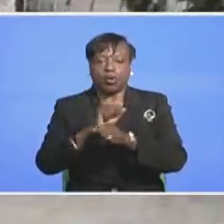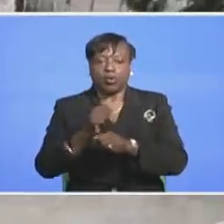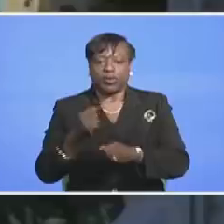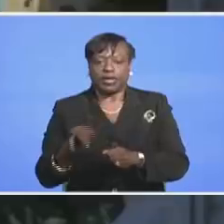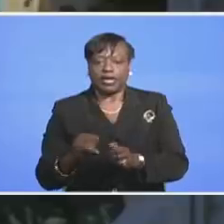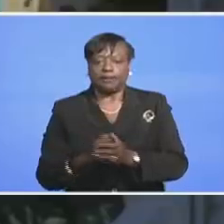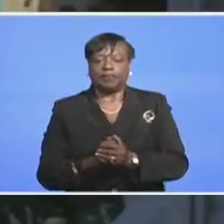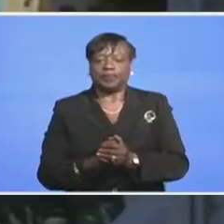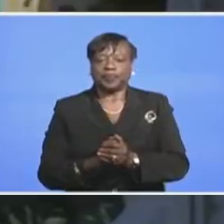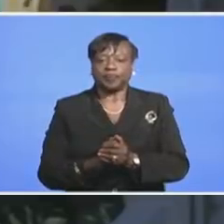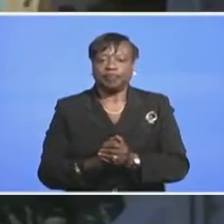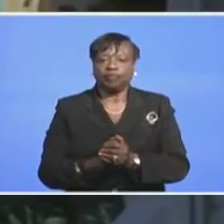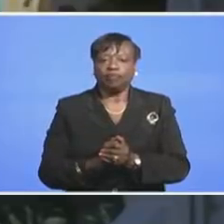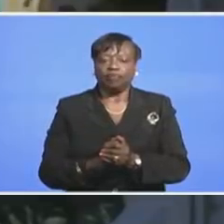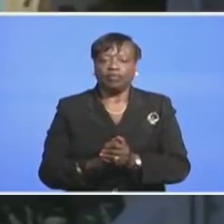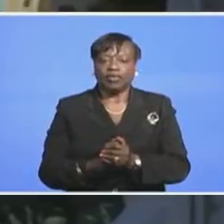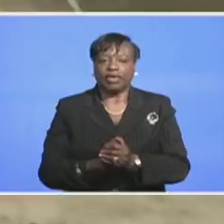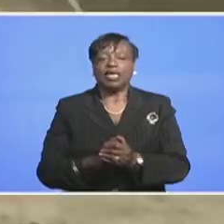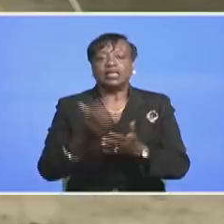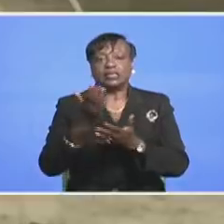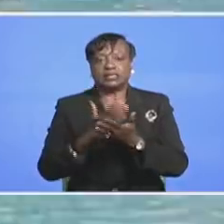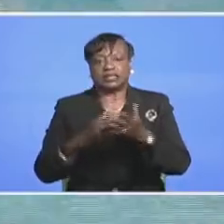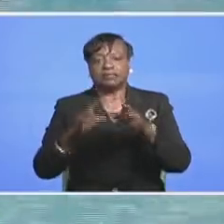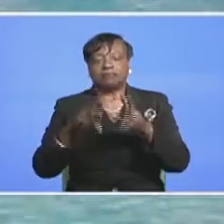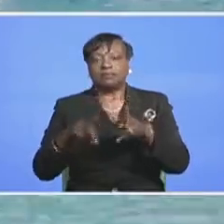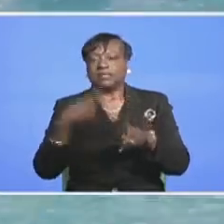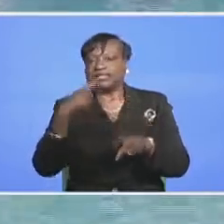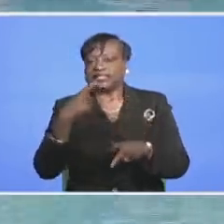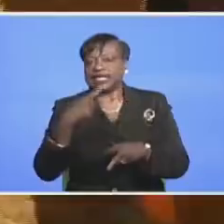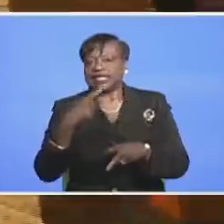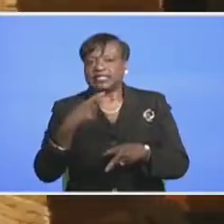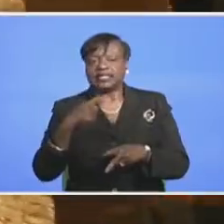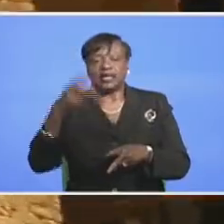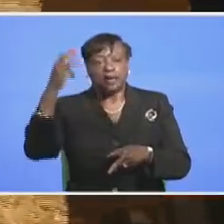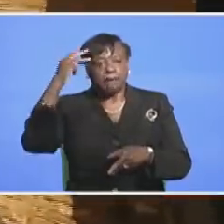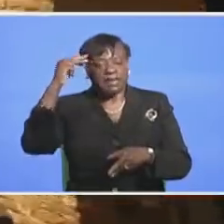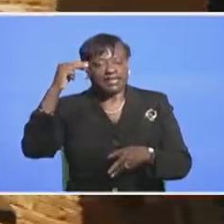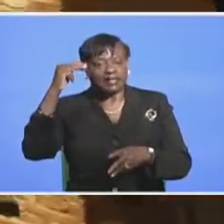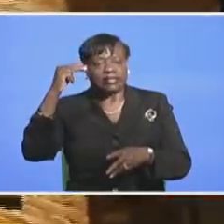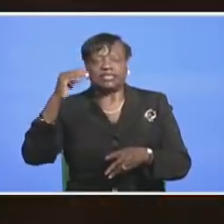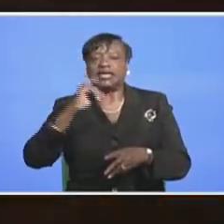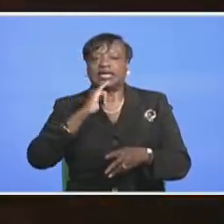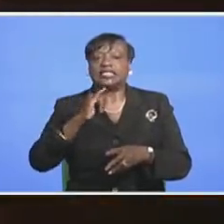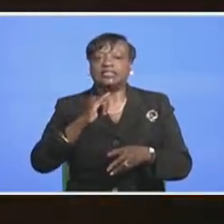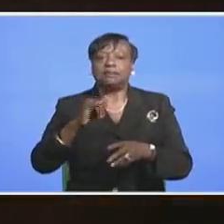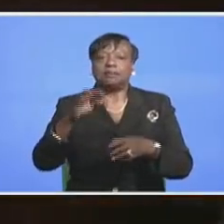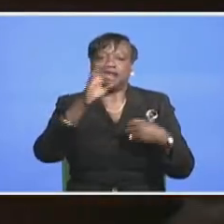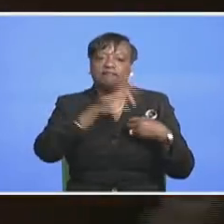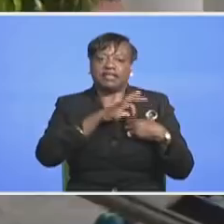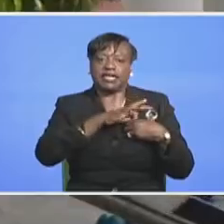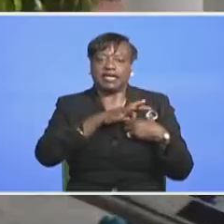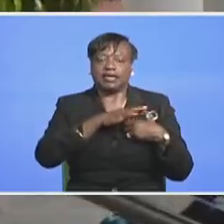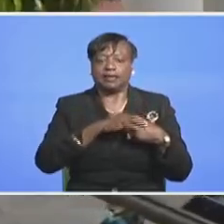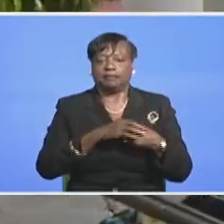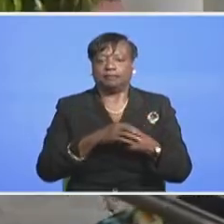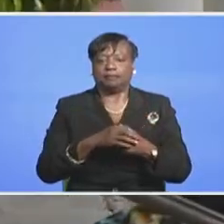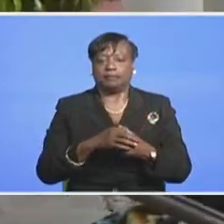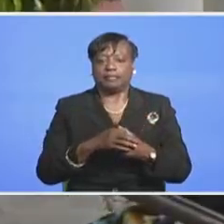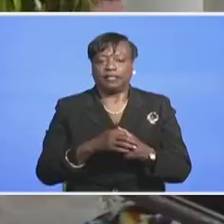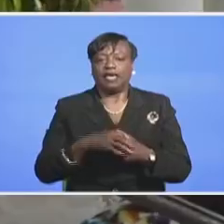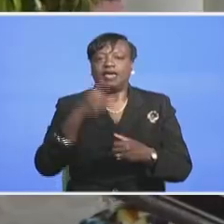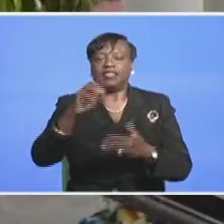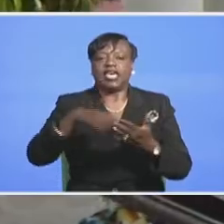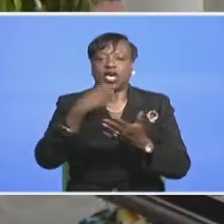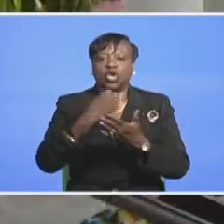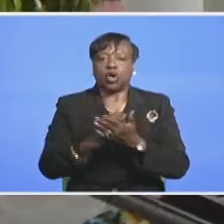say the minister's administration is benefiting because the PLP saved the project, De Aguilar says they were responsible for its stall. The economic impact